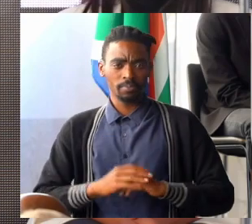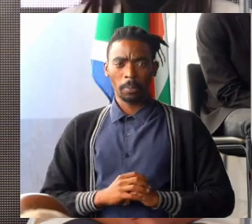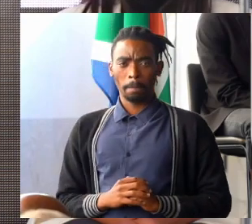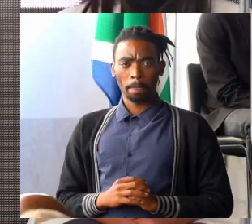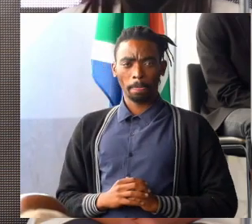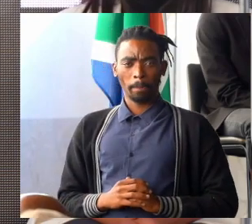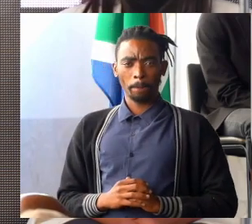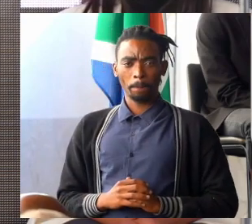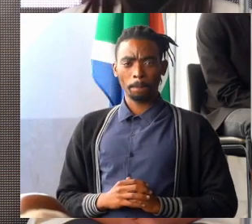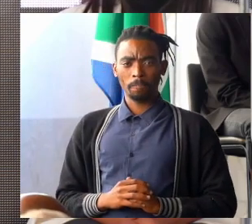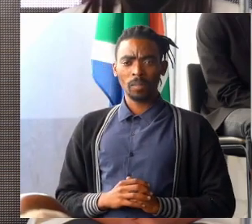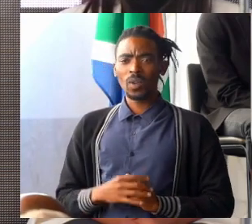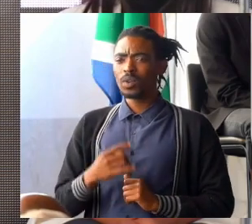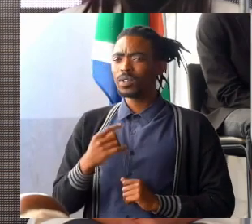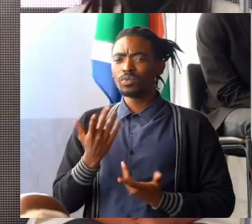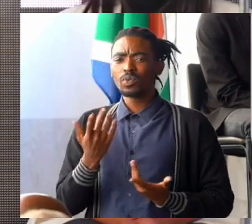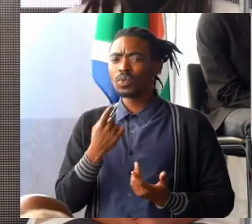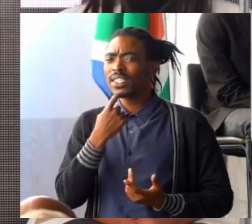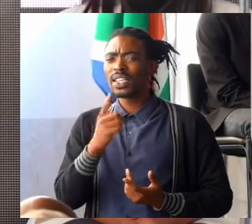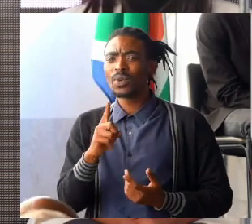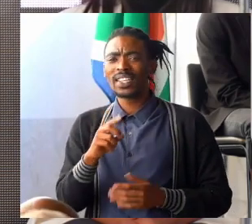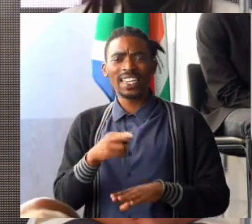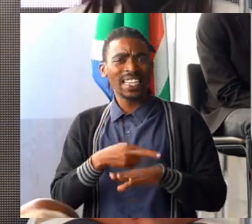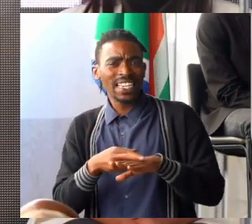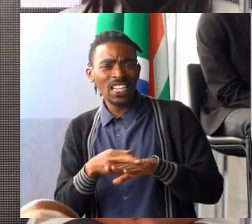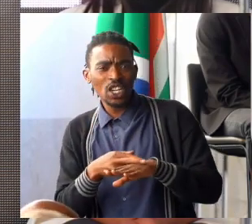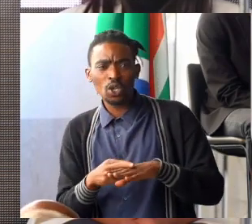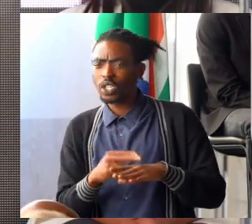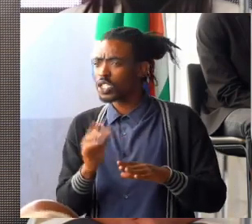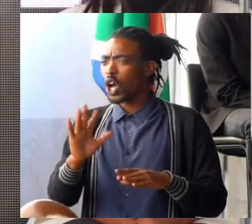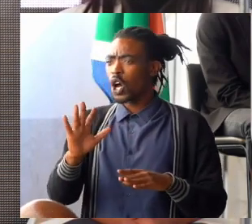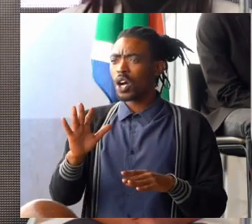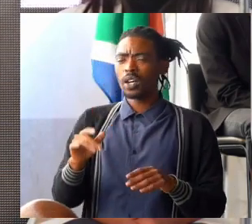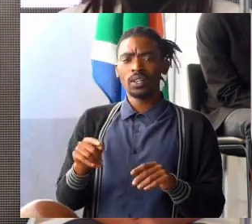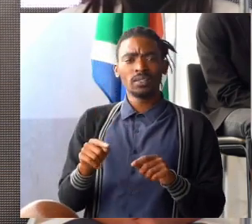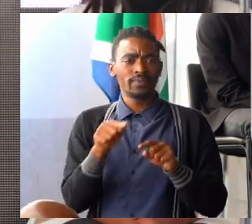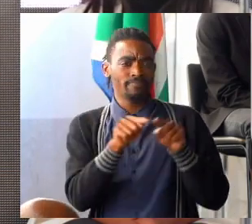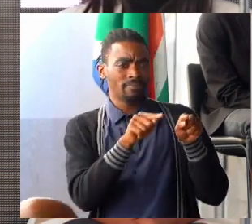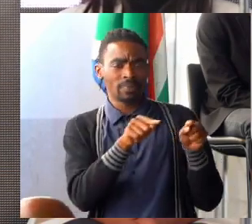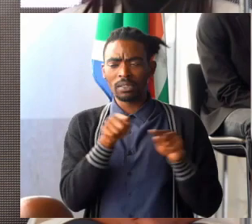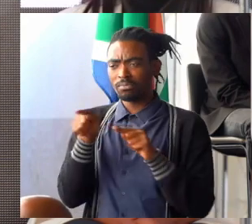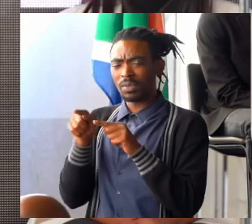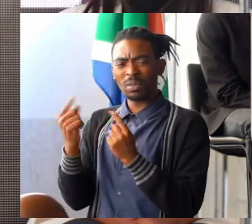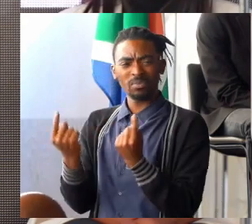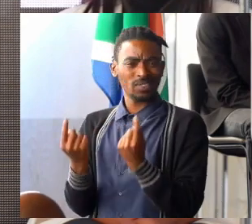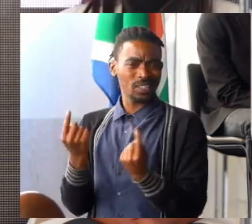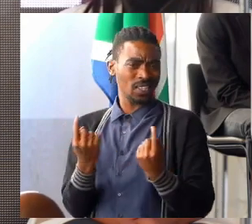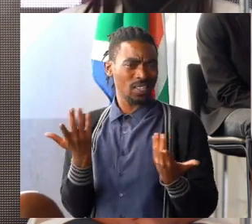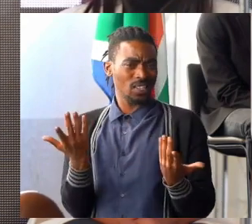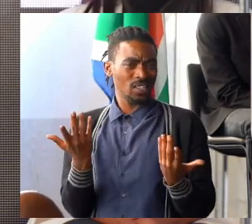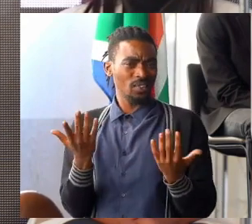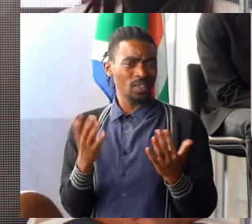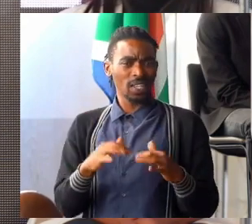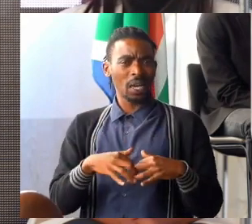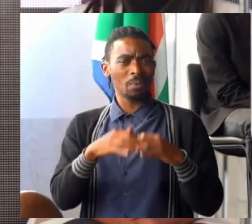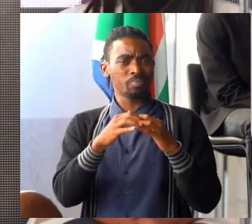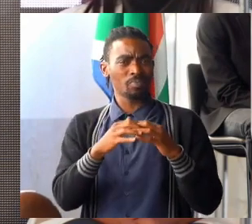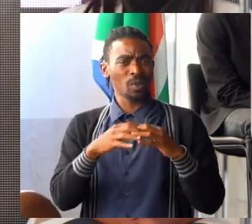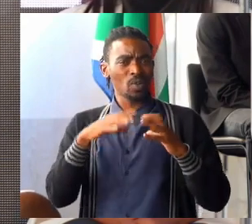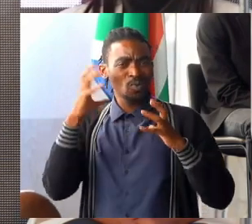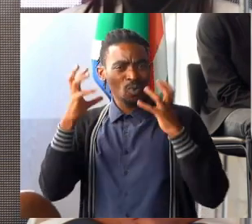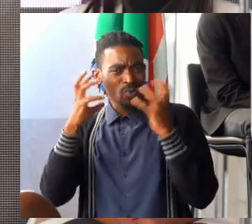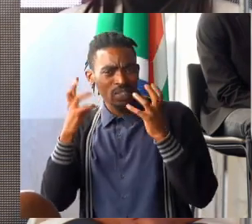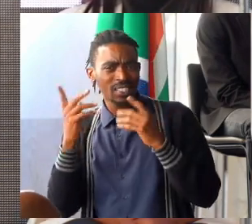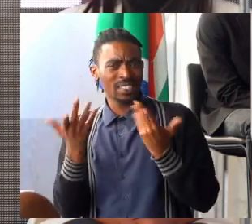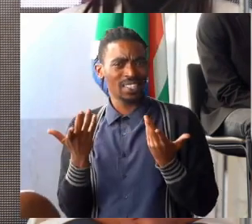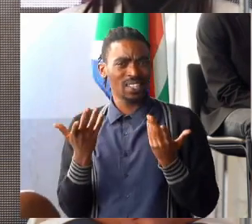We use race now as a currency to problematize some among us so that we can create excuses for the failures of